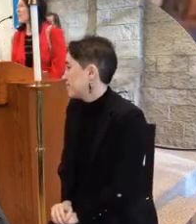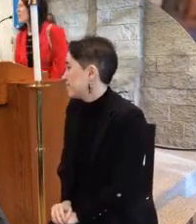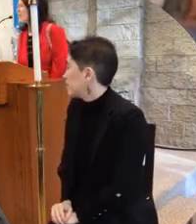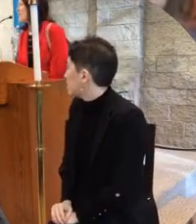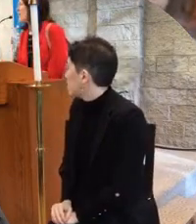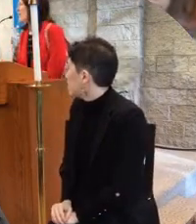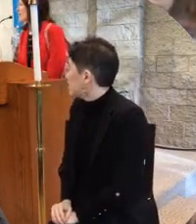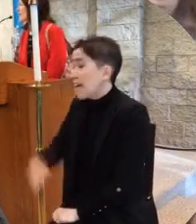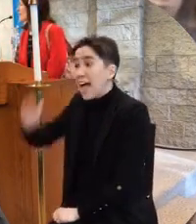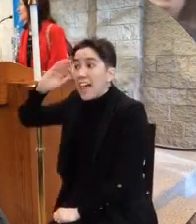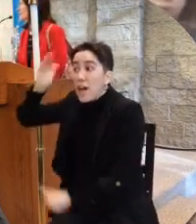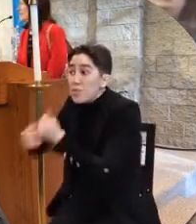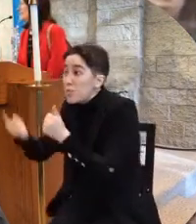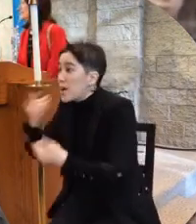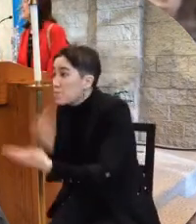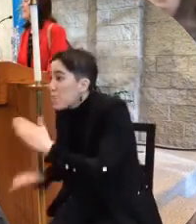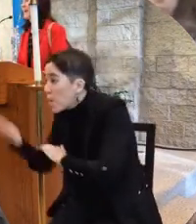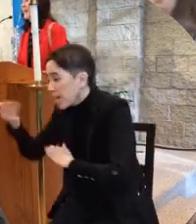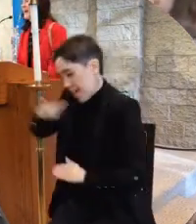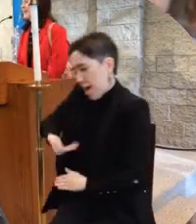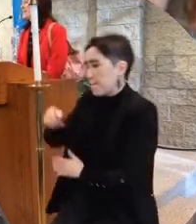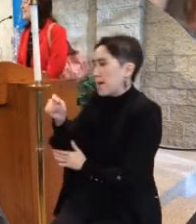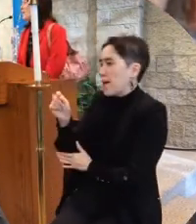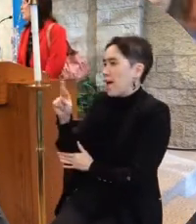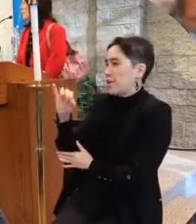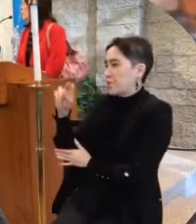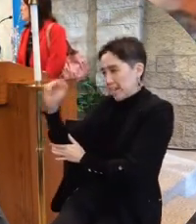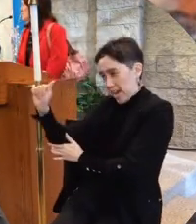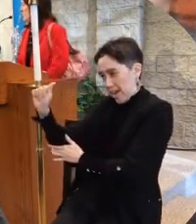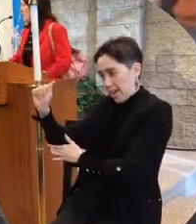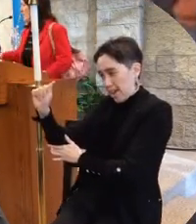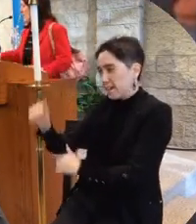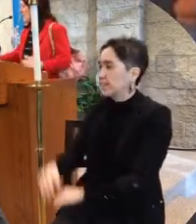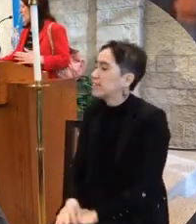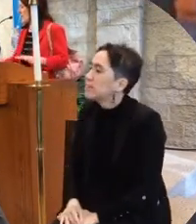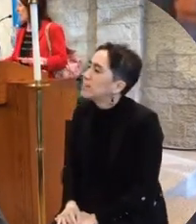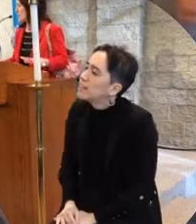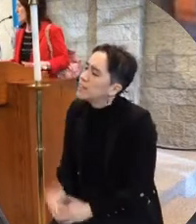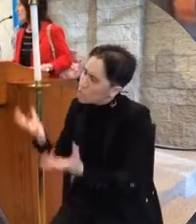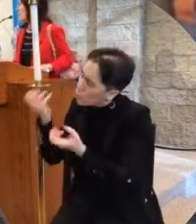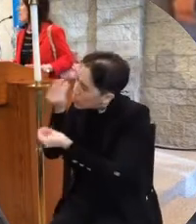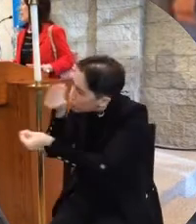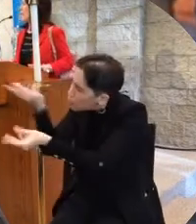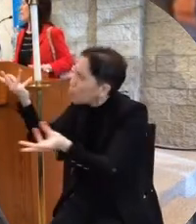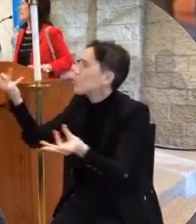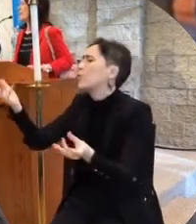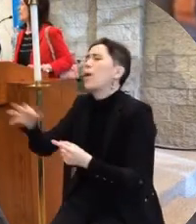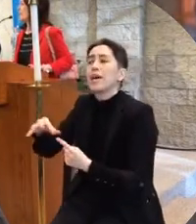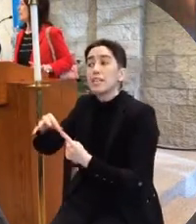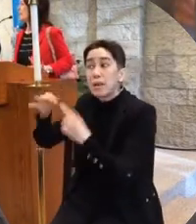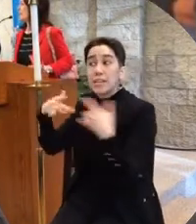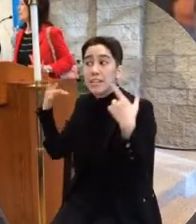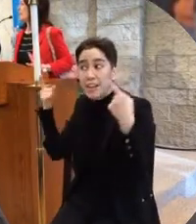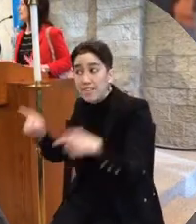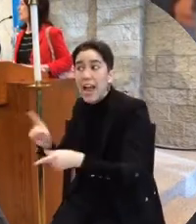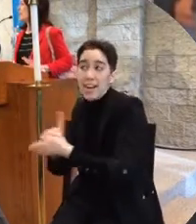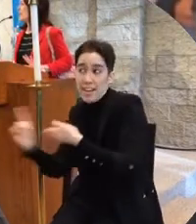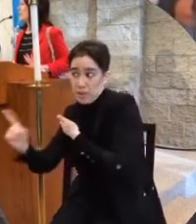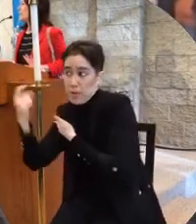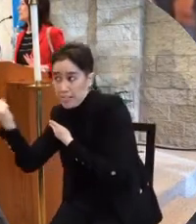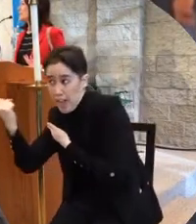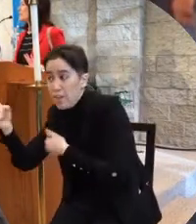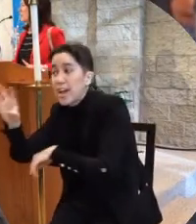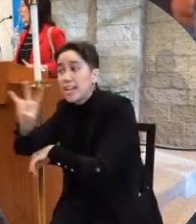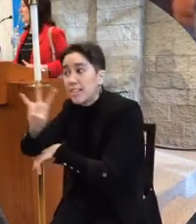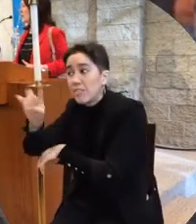Hi, everybody. Good morning. I'm Trina. So I just want to tell you about the special event we're having next Saturday night from 7 to